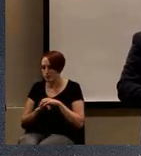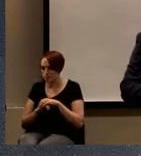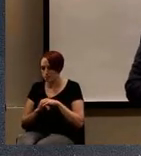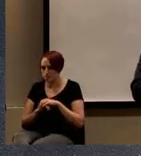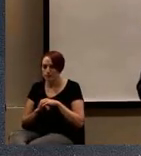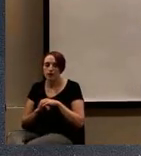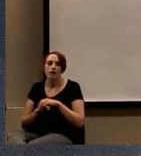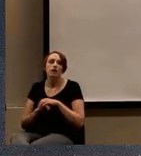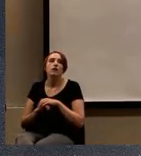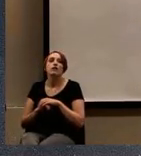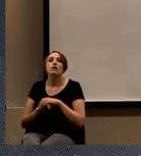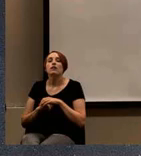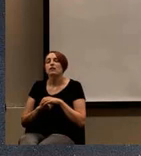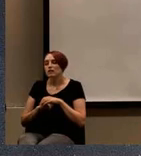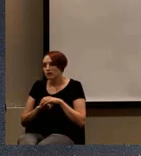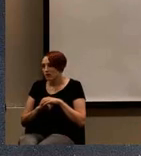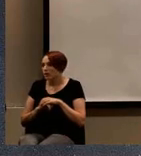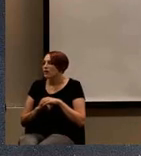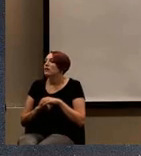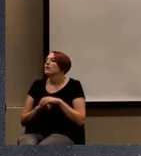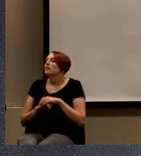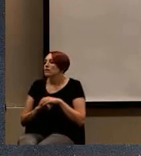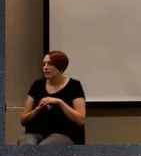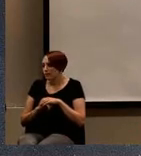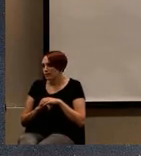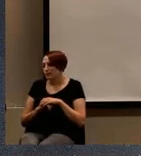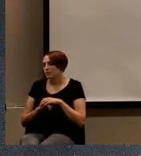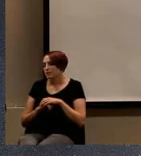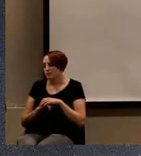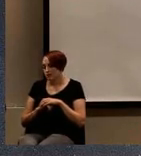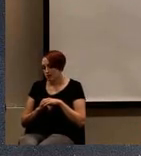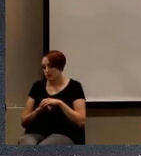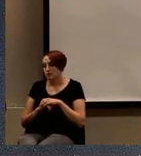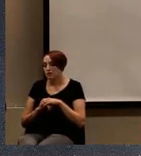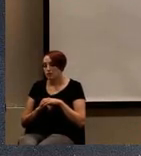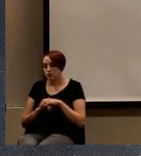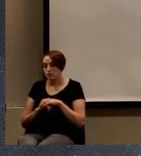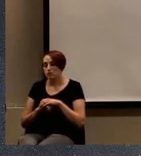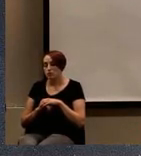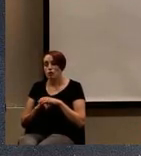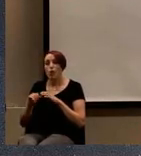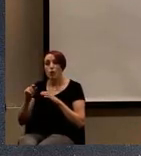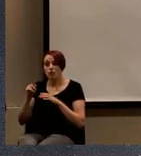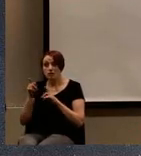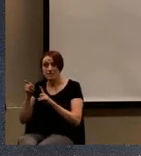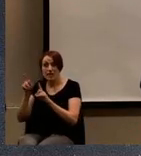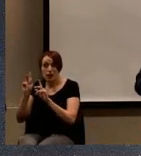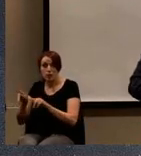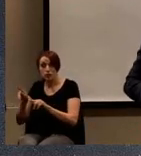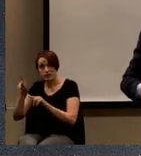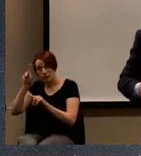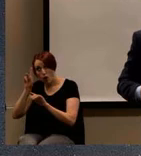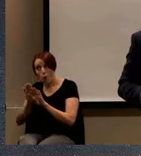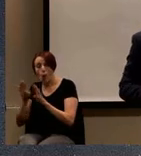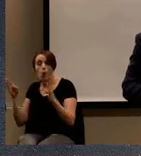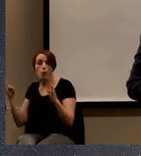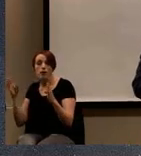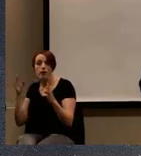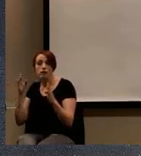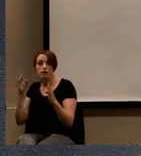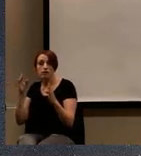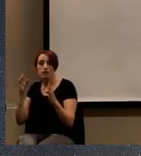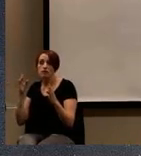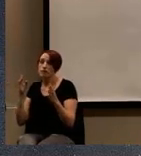We also found that context matters in how open and receptive older drivers are in these conversations. Looking at things